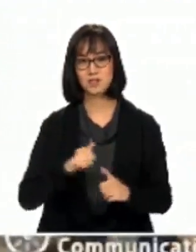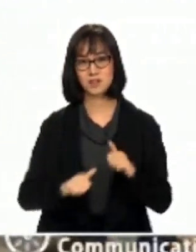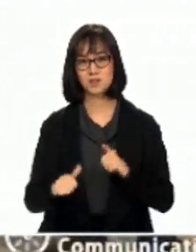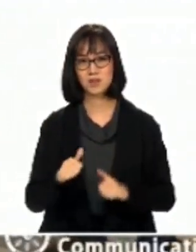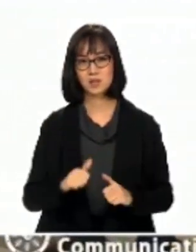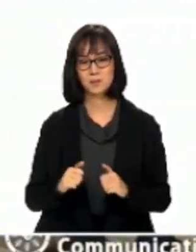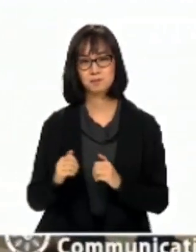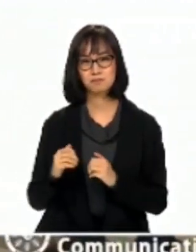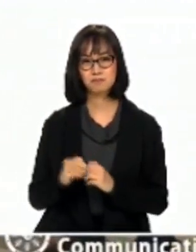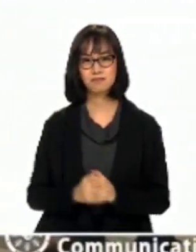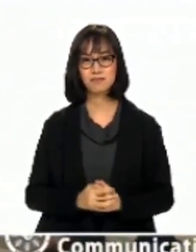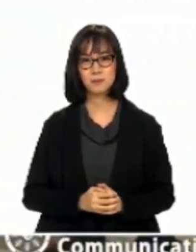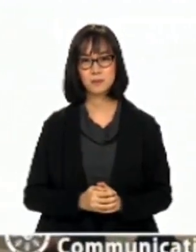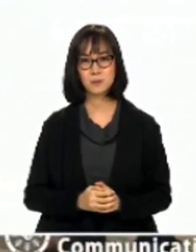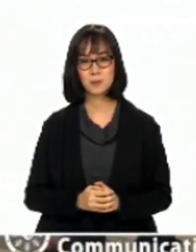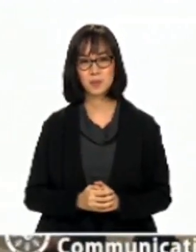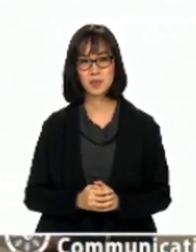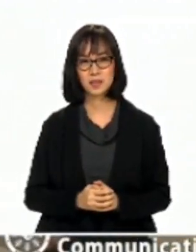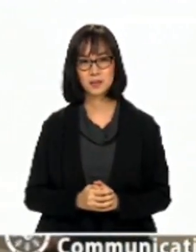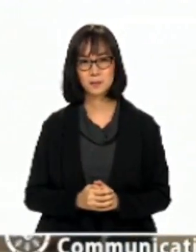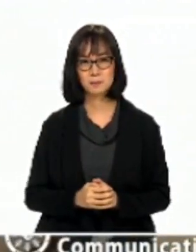hope he is here.